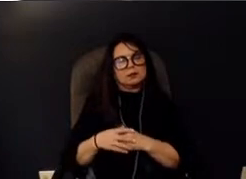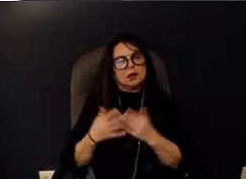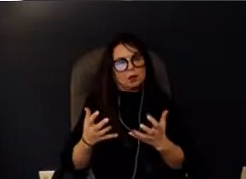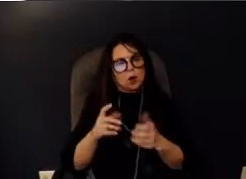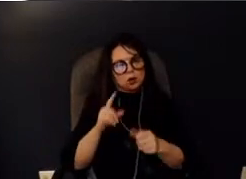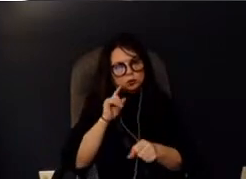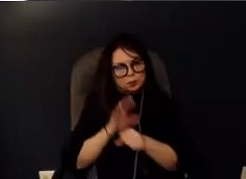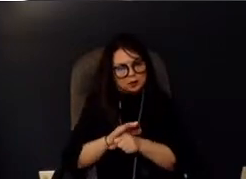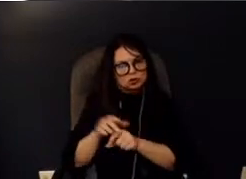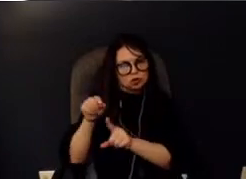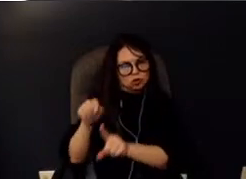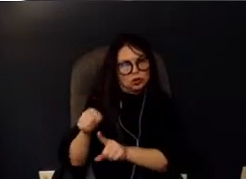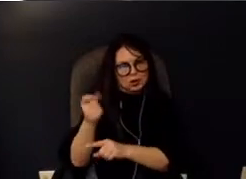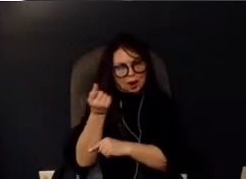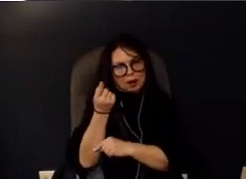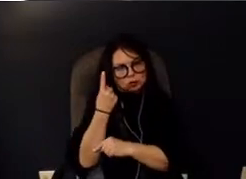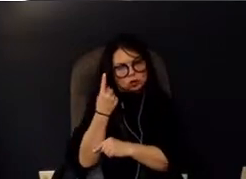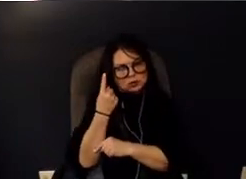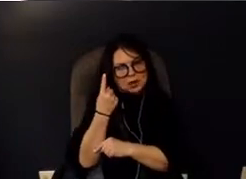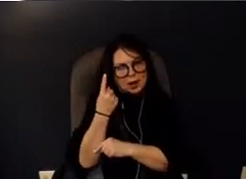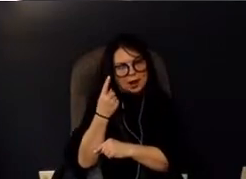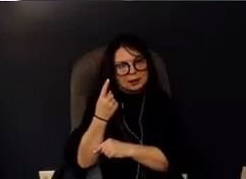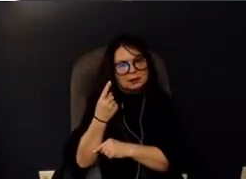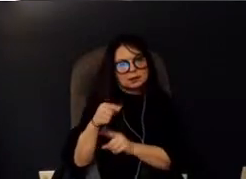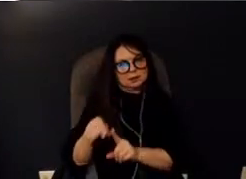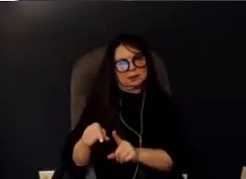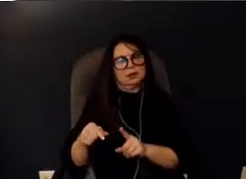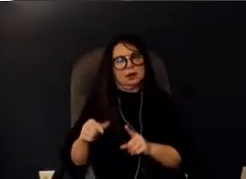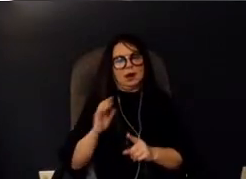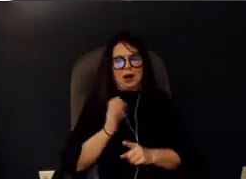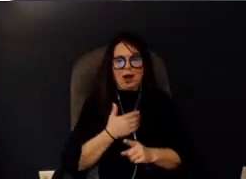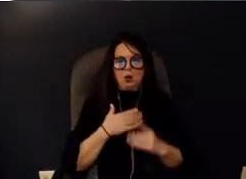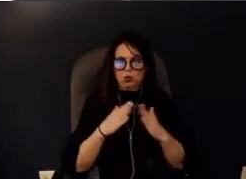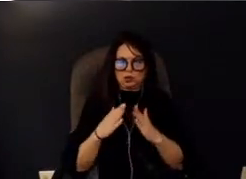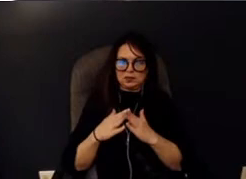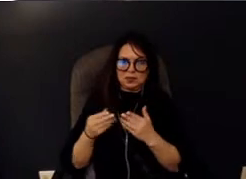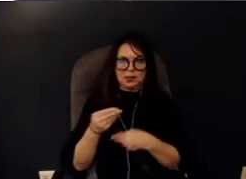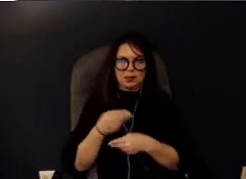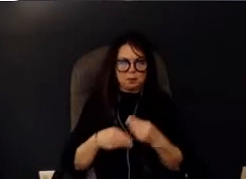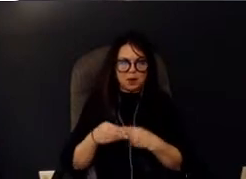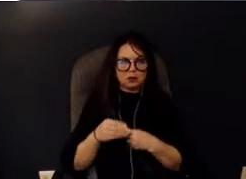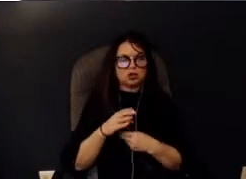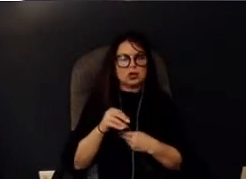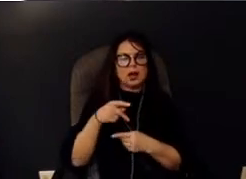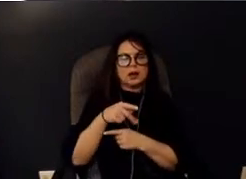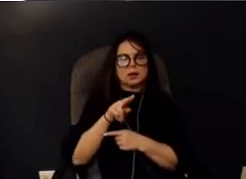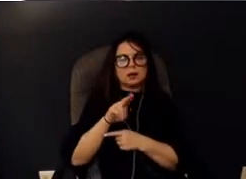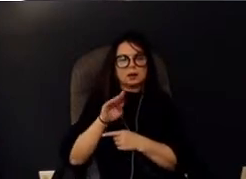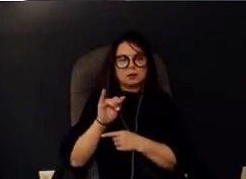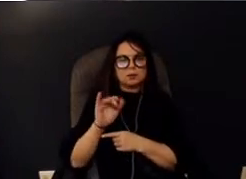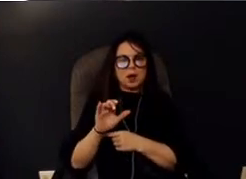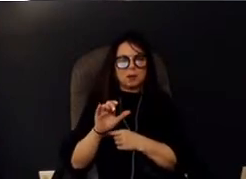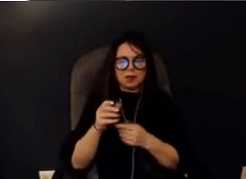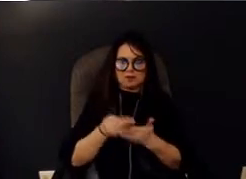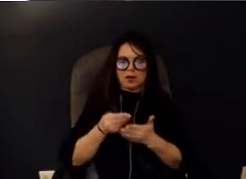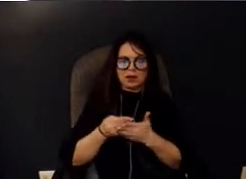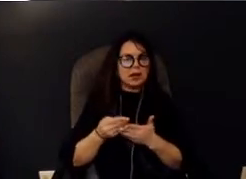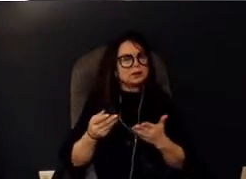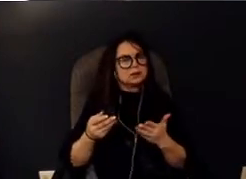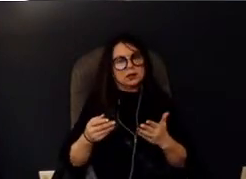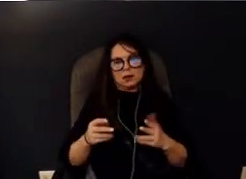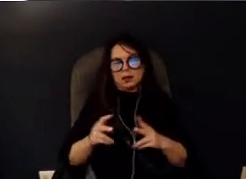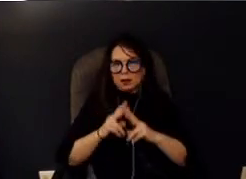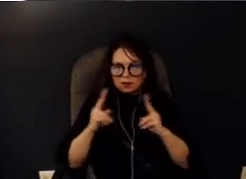he's made our budget, our city's budget and public financing, very accessible and knowable to